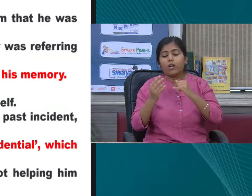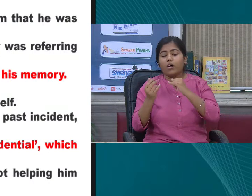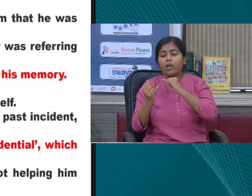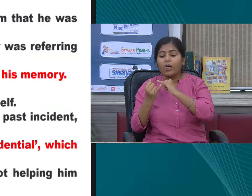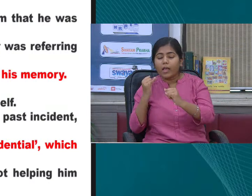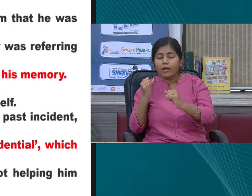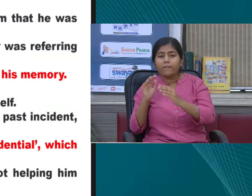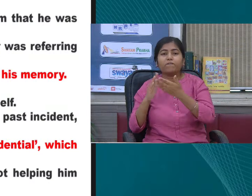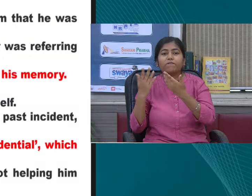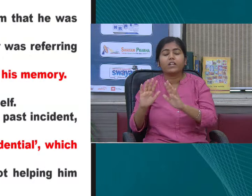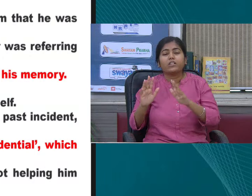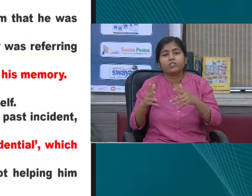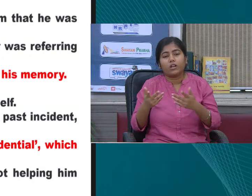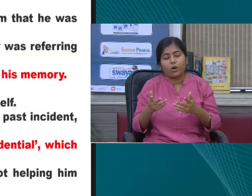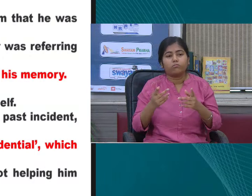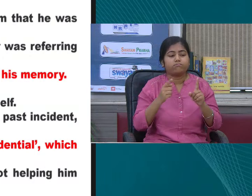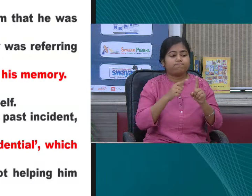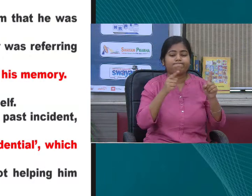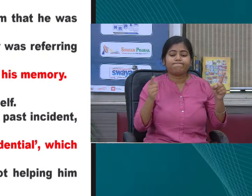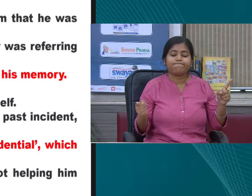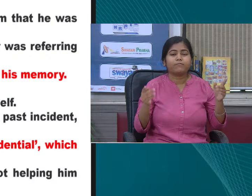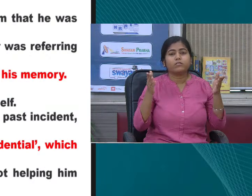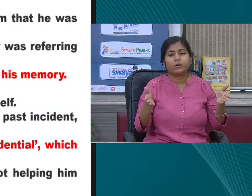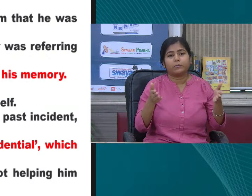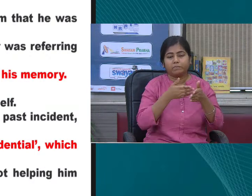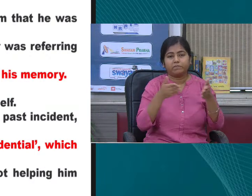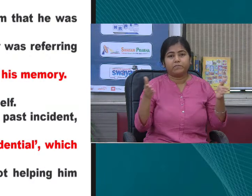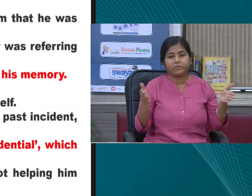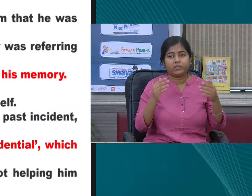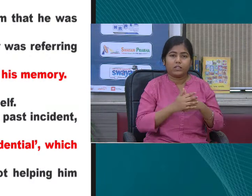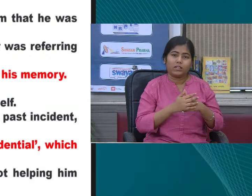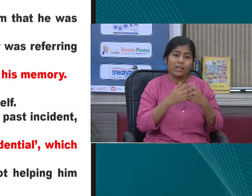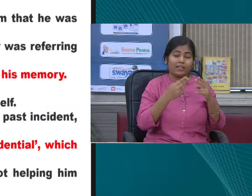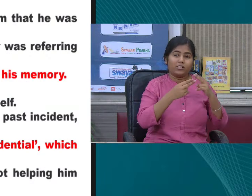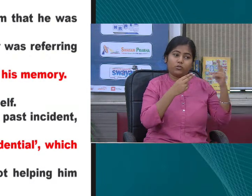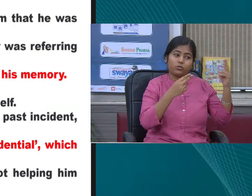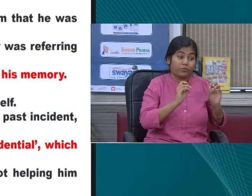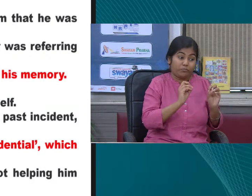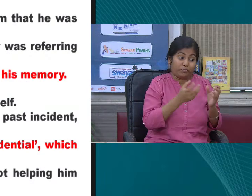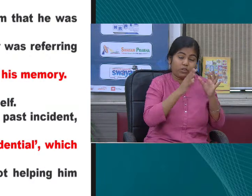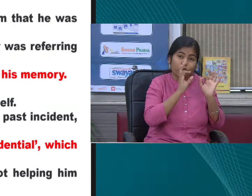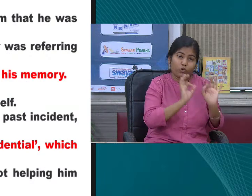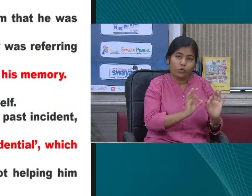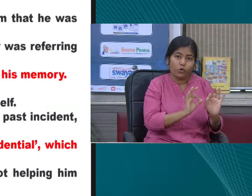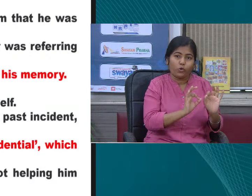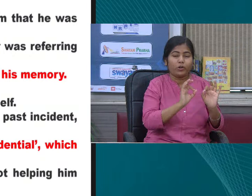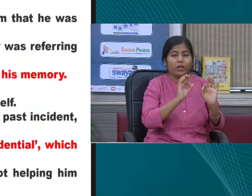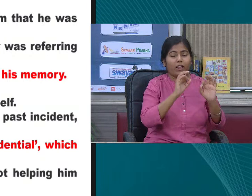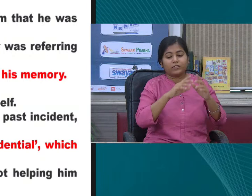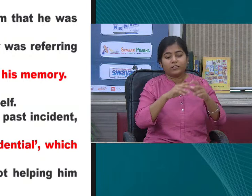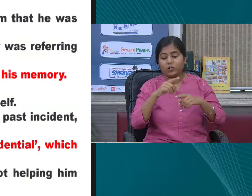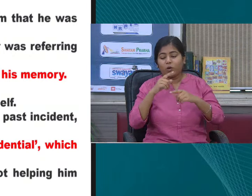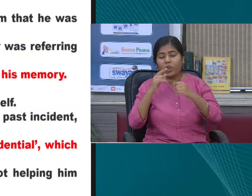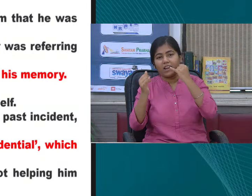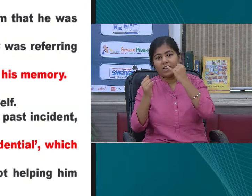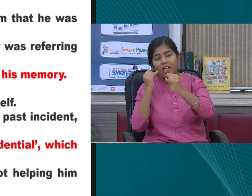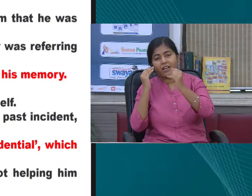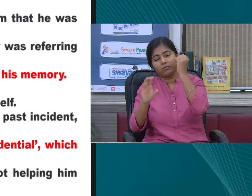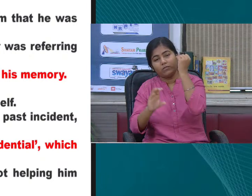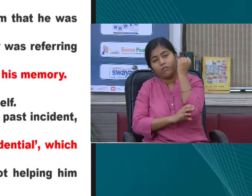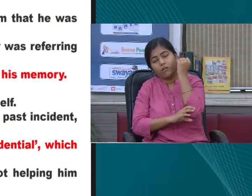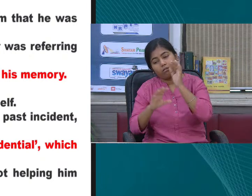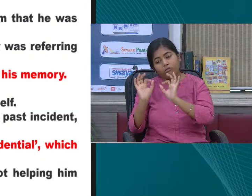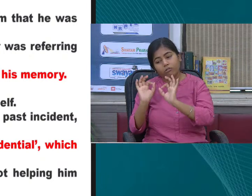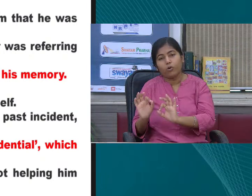a good prose lesson should always have a good beginning and a very good conclusion, so that they can have